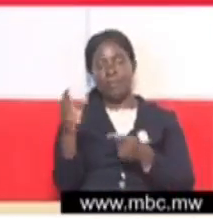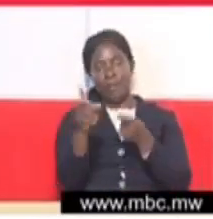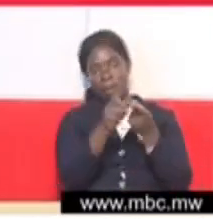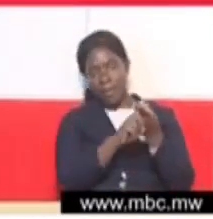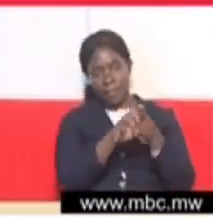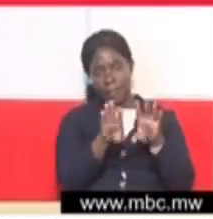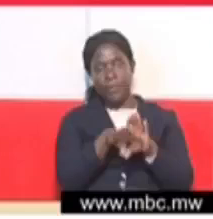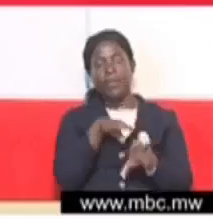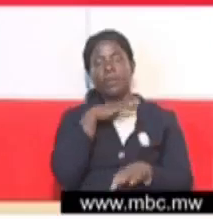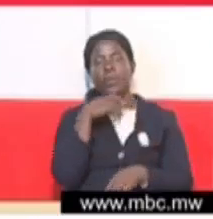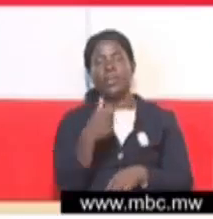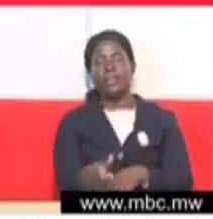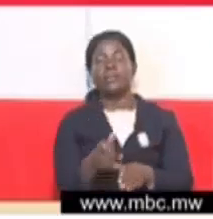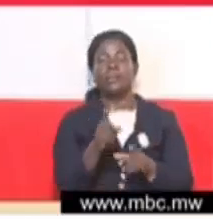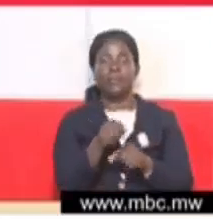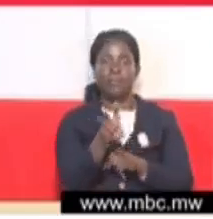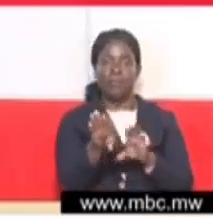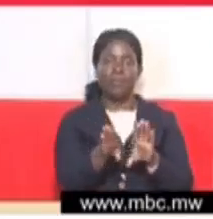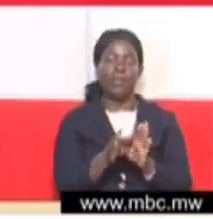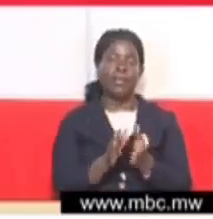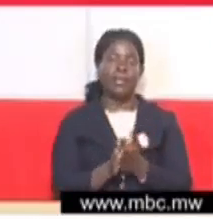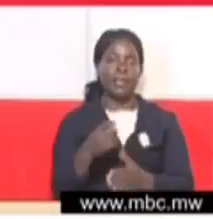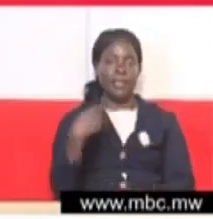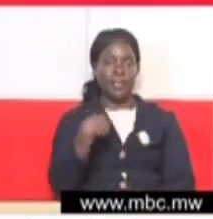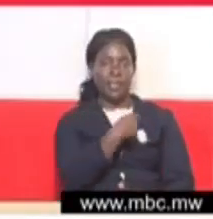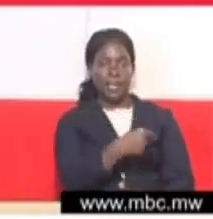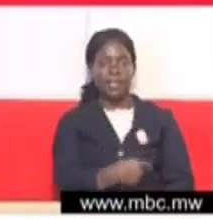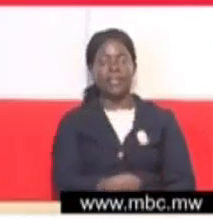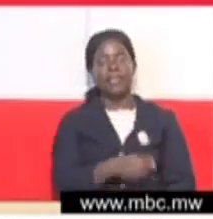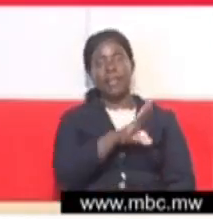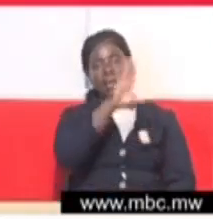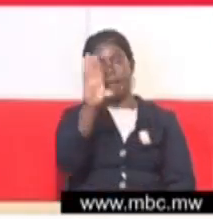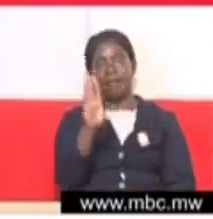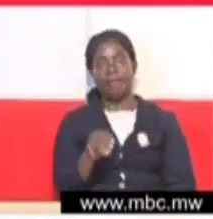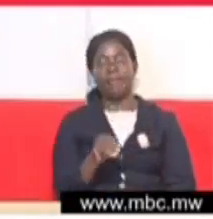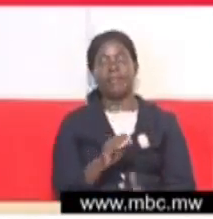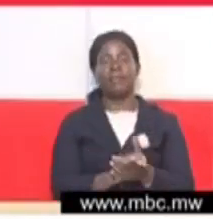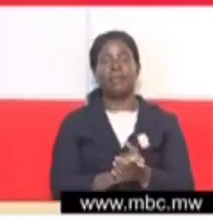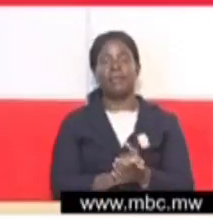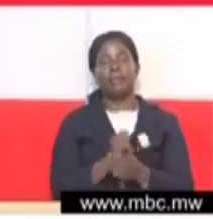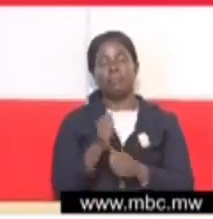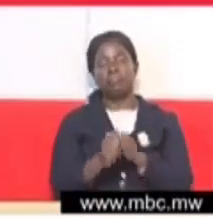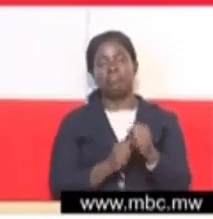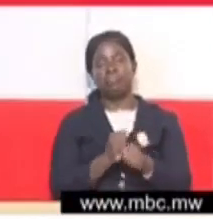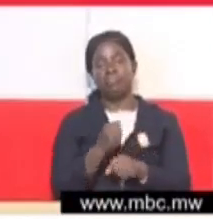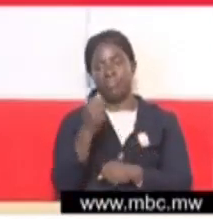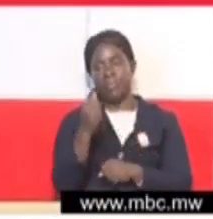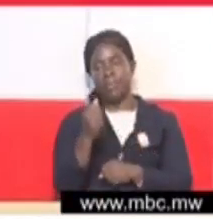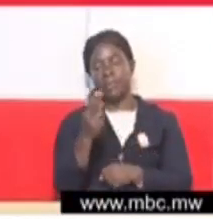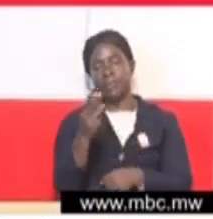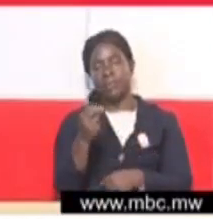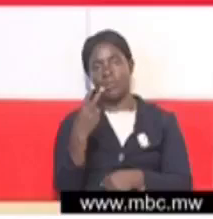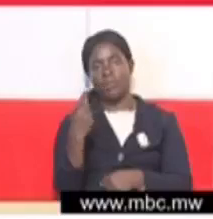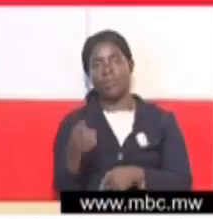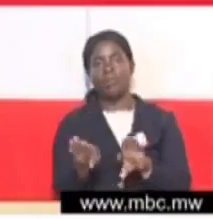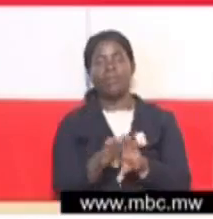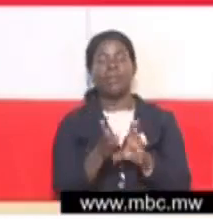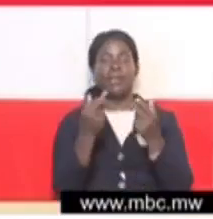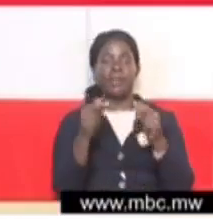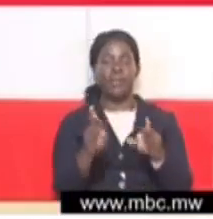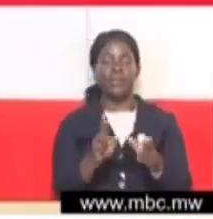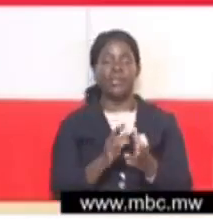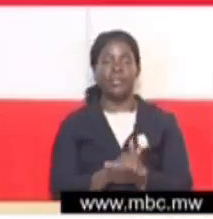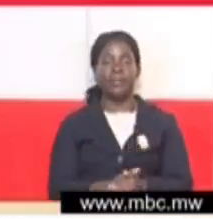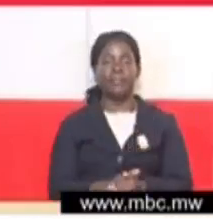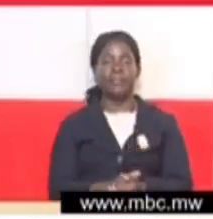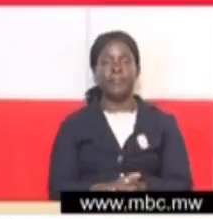reached following the China-Africa Cooperation Framework's expiry in 2021. Chiembekezo Kapatamoyo reports